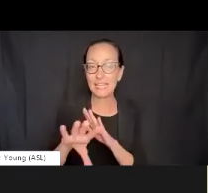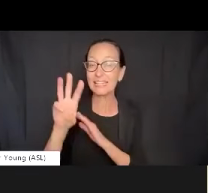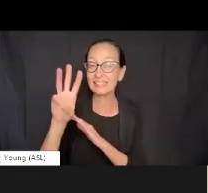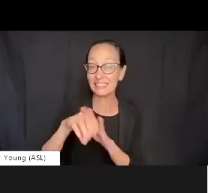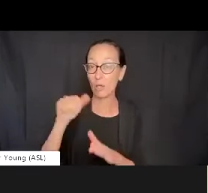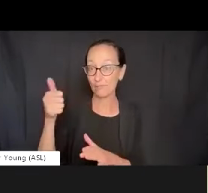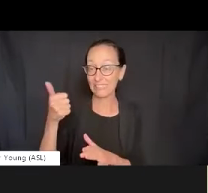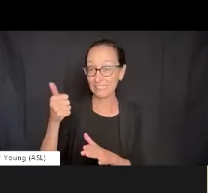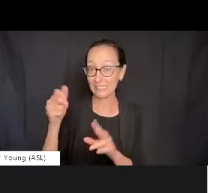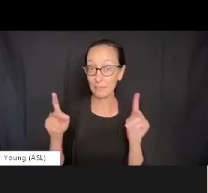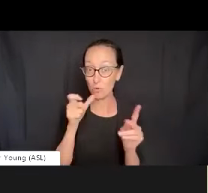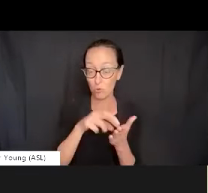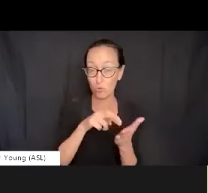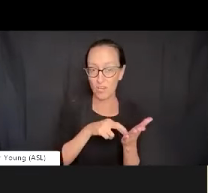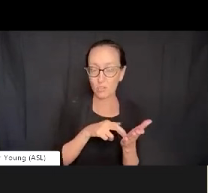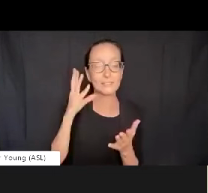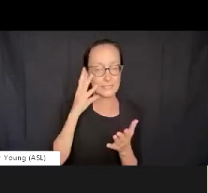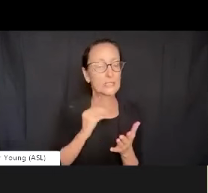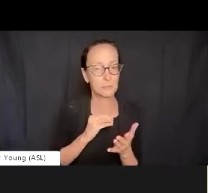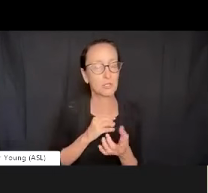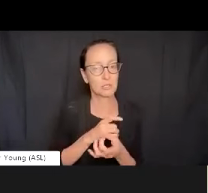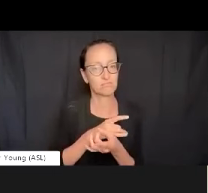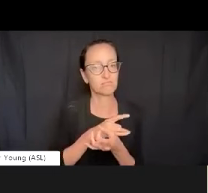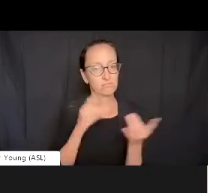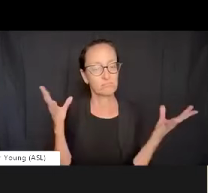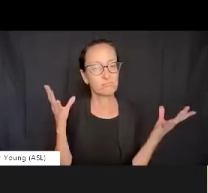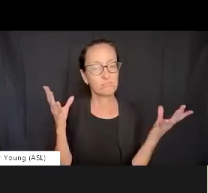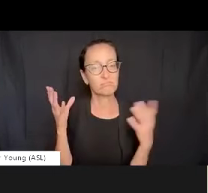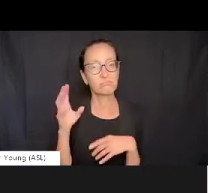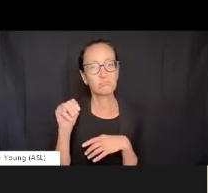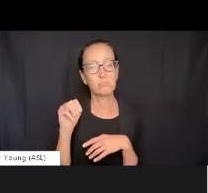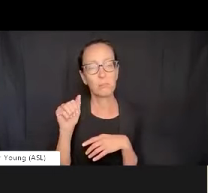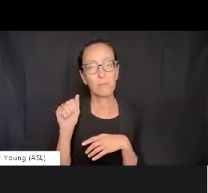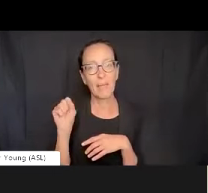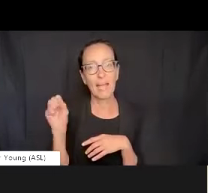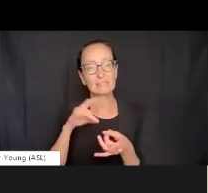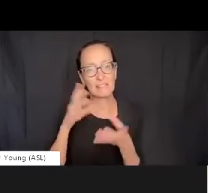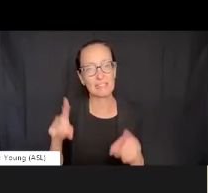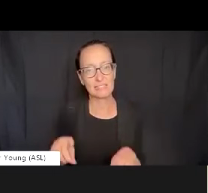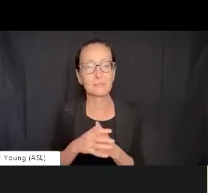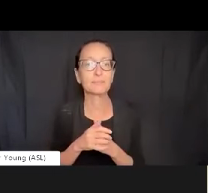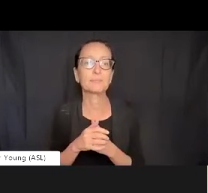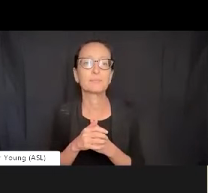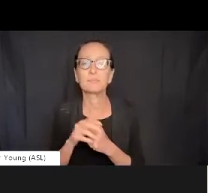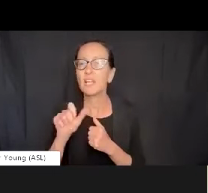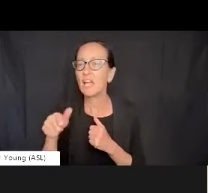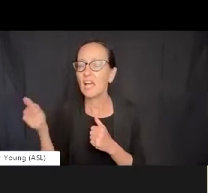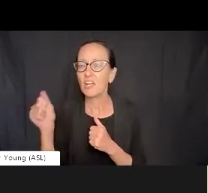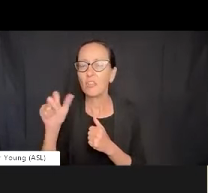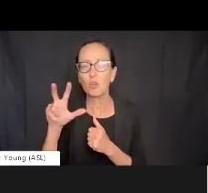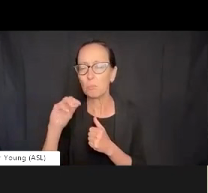that have experienced a mass violence incident. Another 34% of those are those of you who have